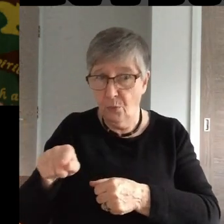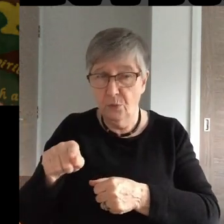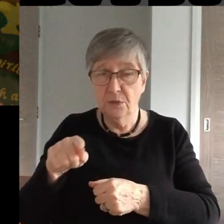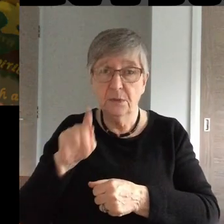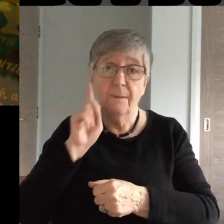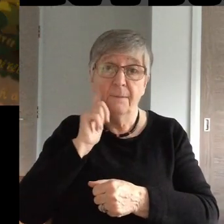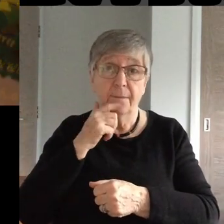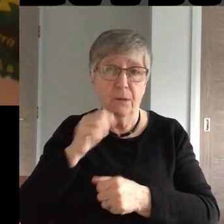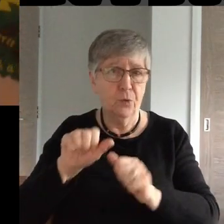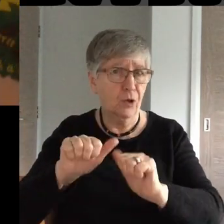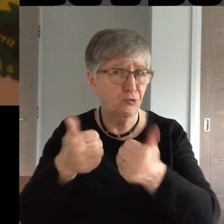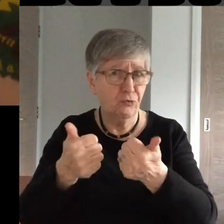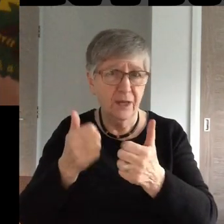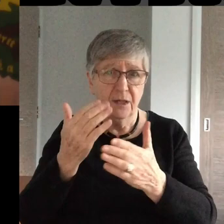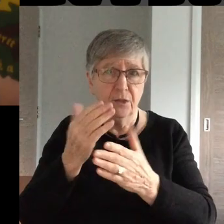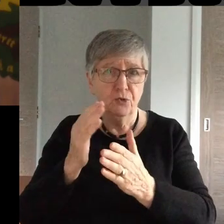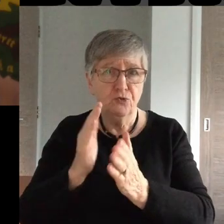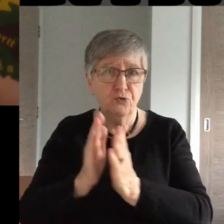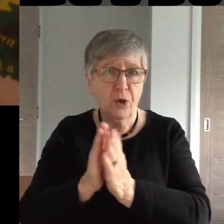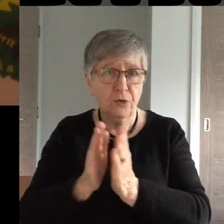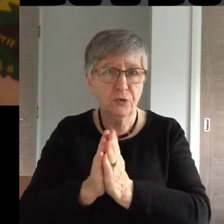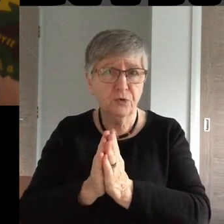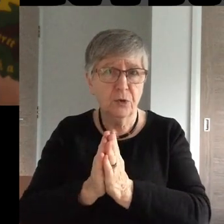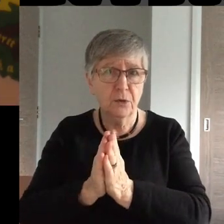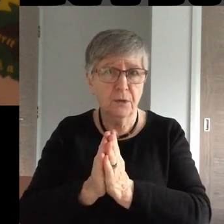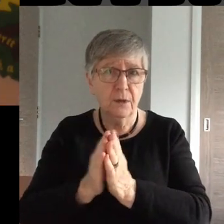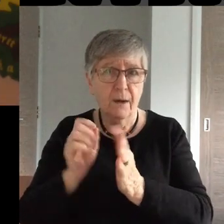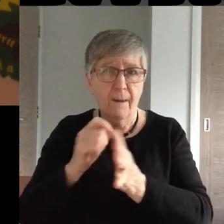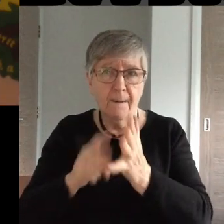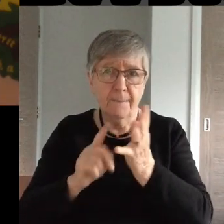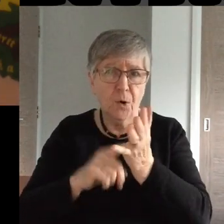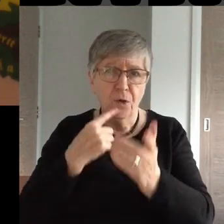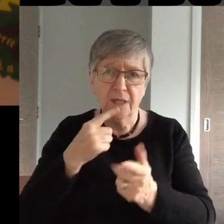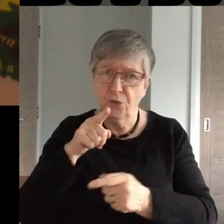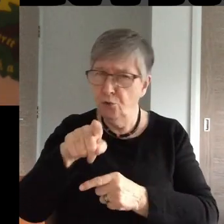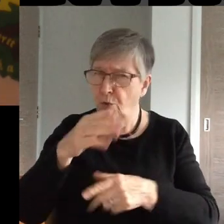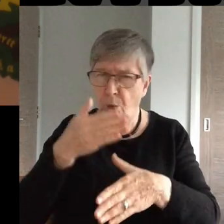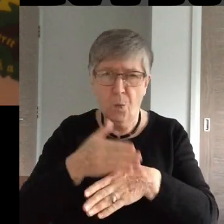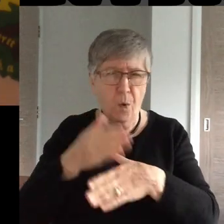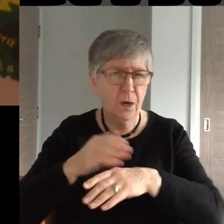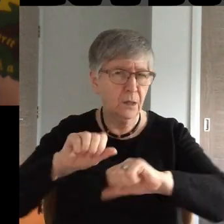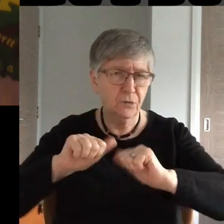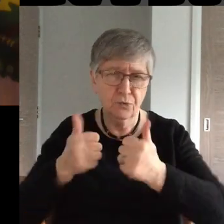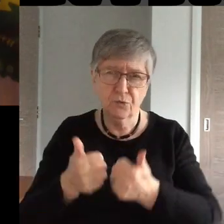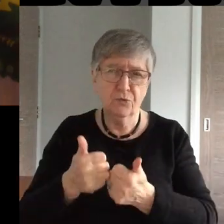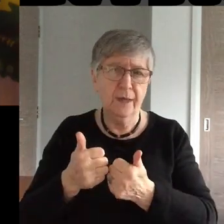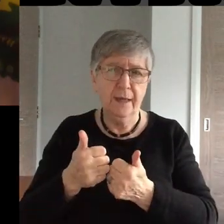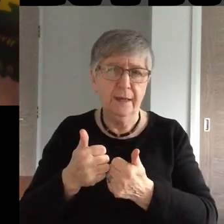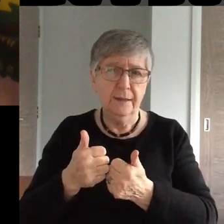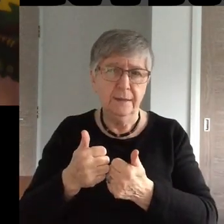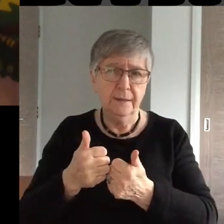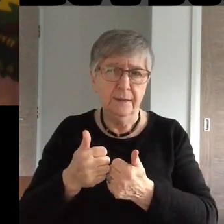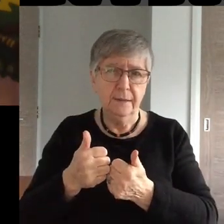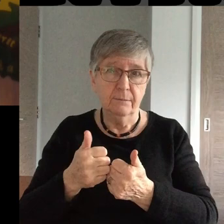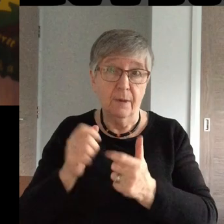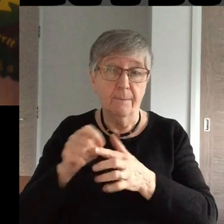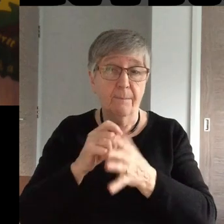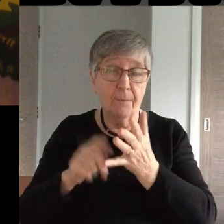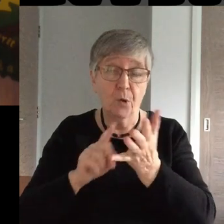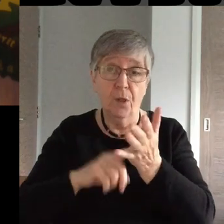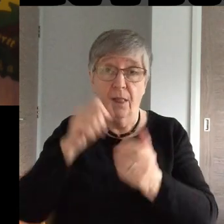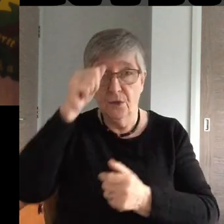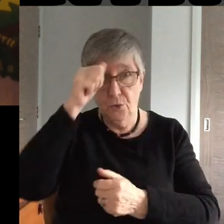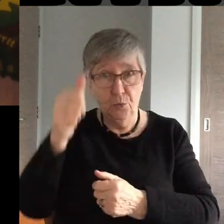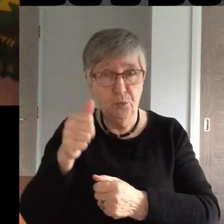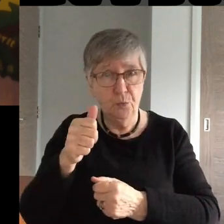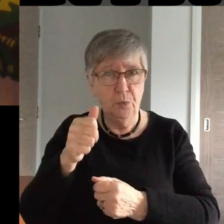great church. They were doing the work of the Lord. They had passion behind the gospel. And yet Paul knew he had to keep